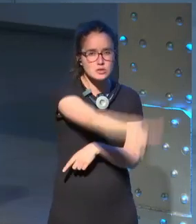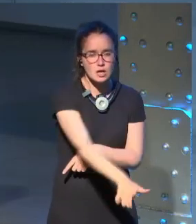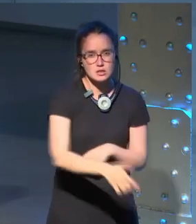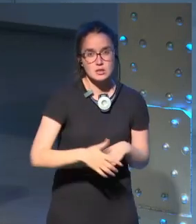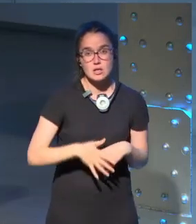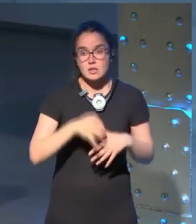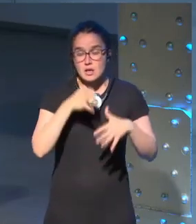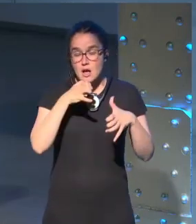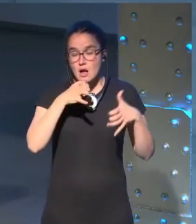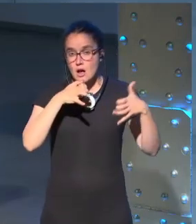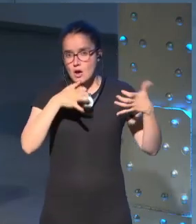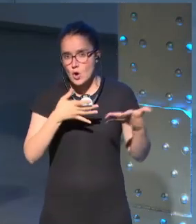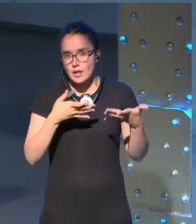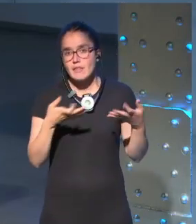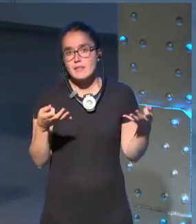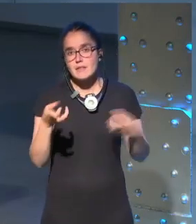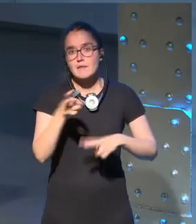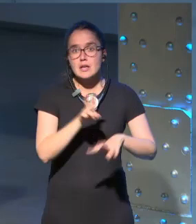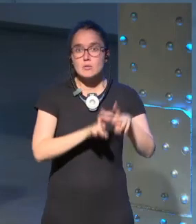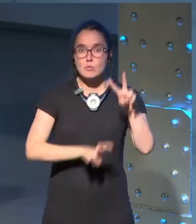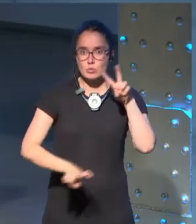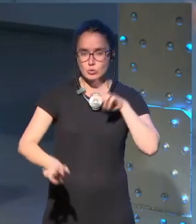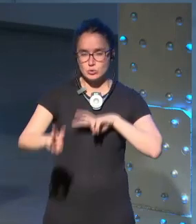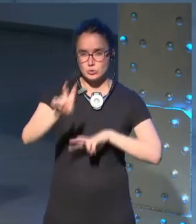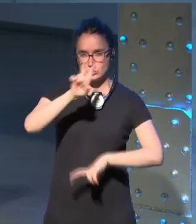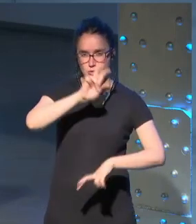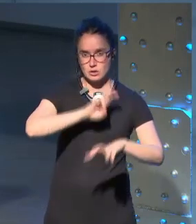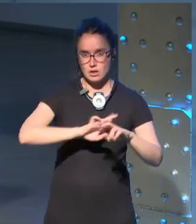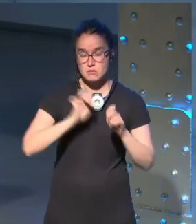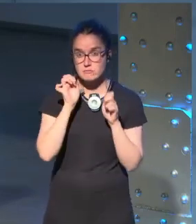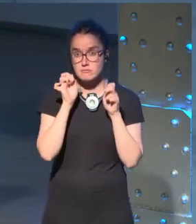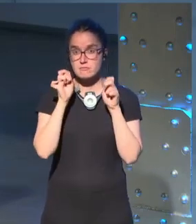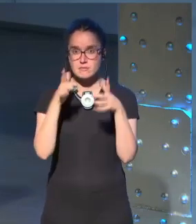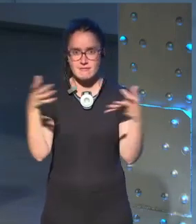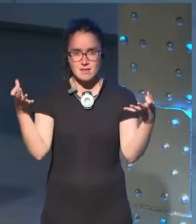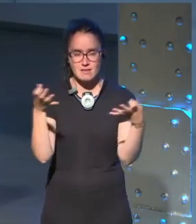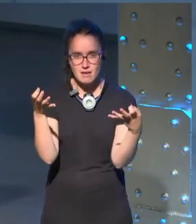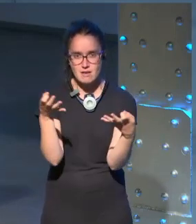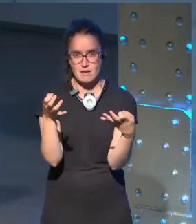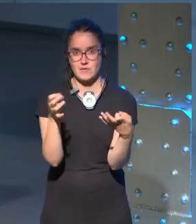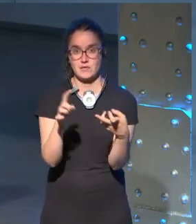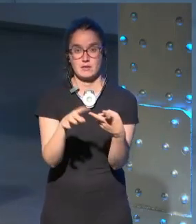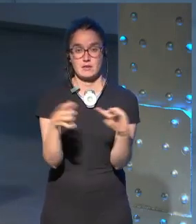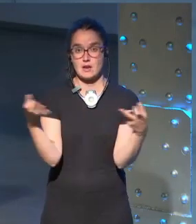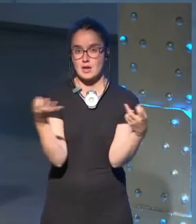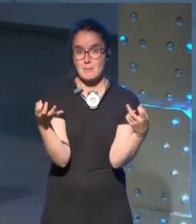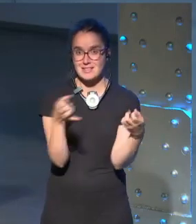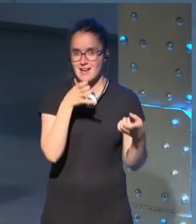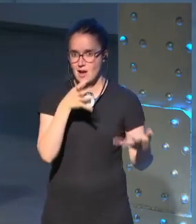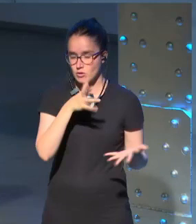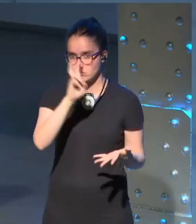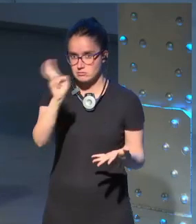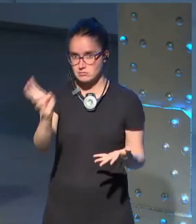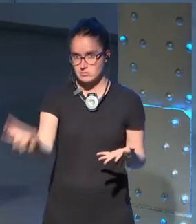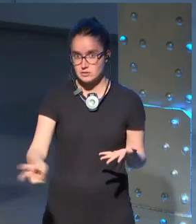get a detective. We got to get somebody who's going to find out what the heck is going on with this. Now, Mark Mellery, in